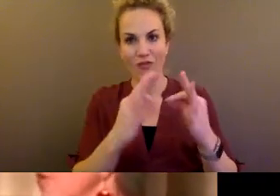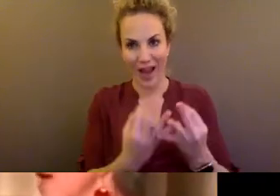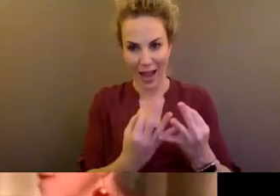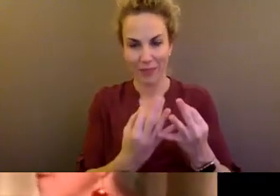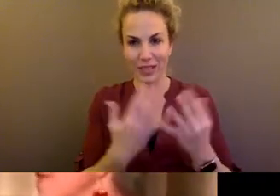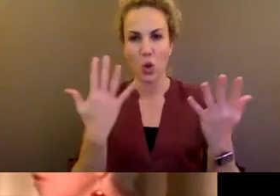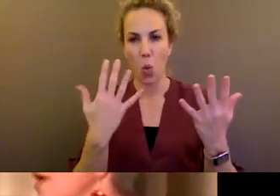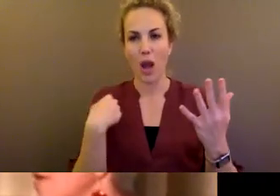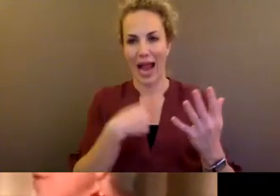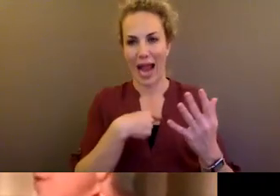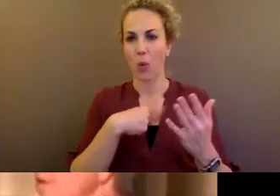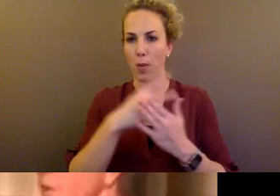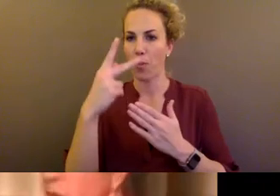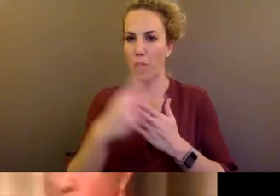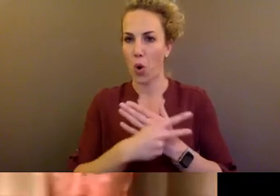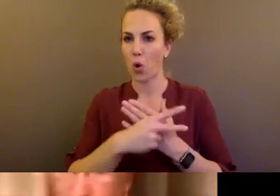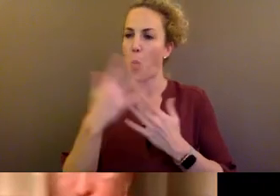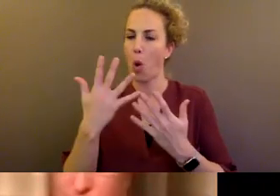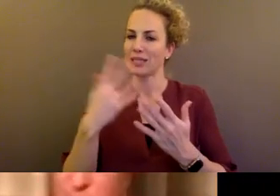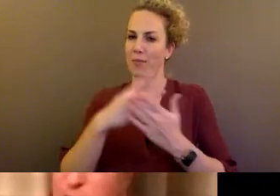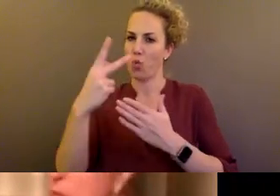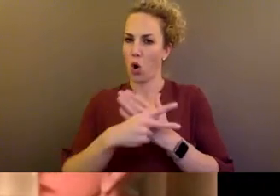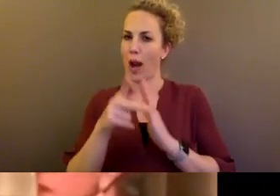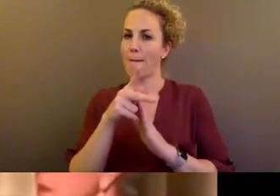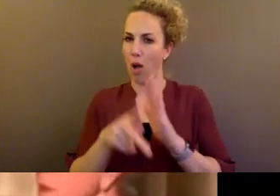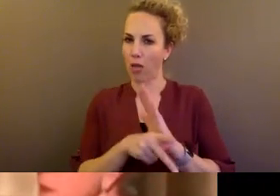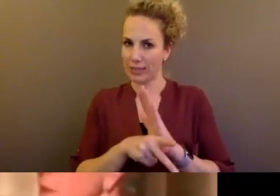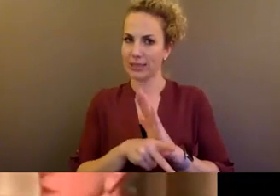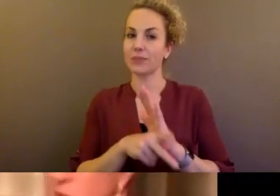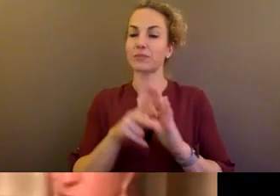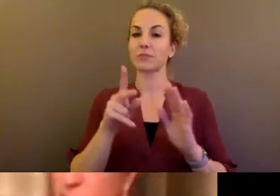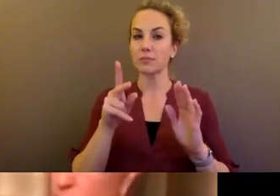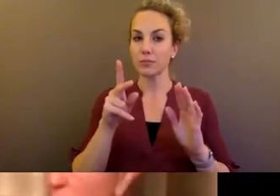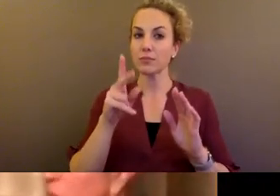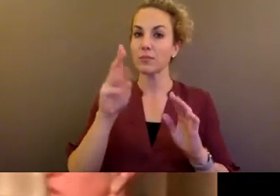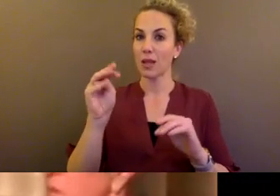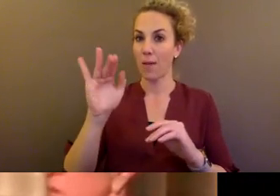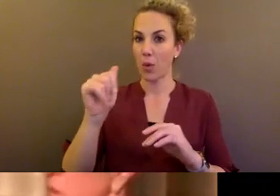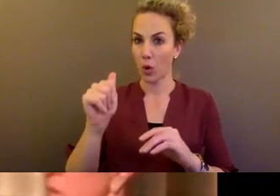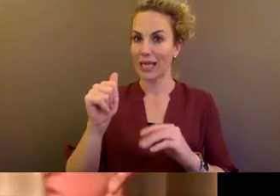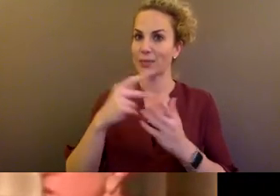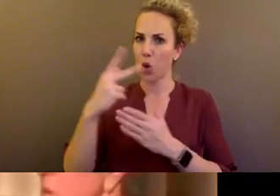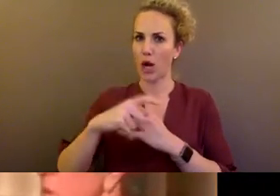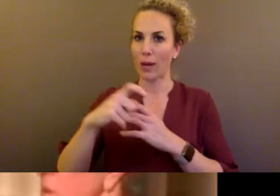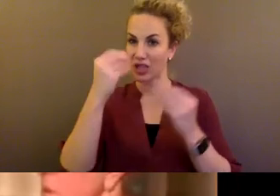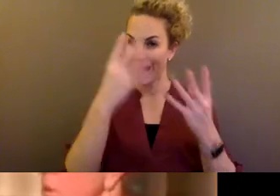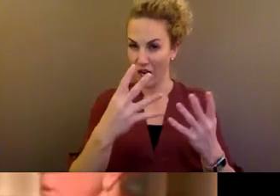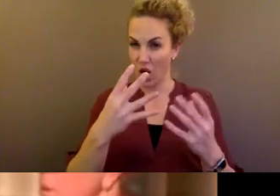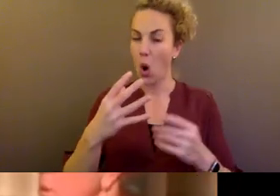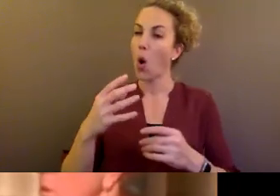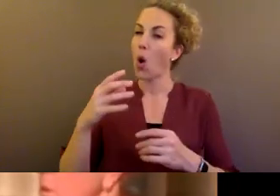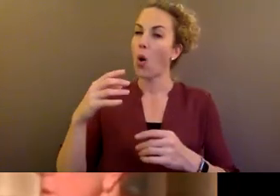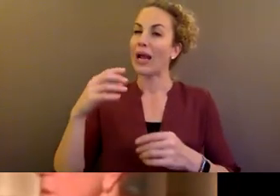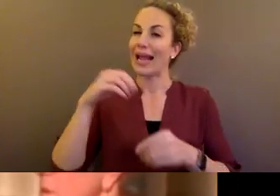those program policies are. That's right. So, did we do that in this instance? Did Maria's program let the mother know? Well, children do nap